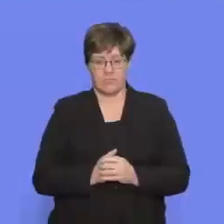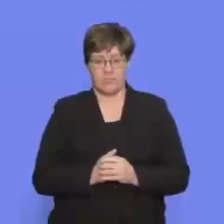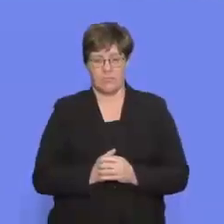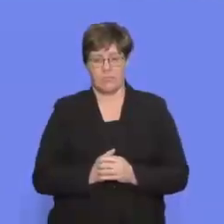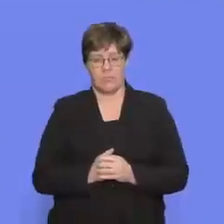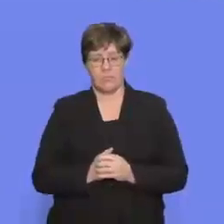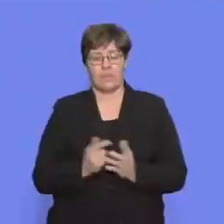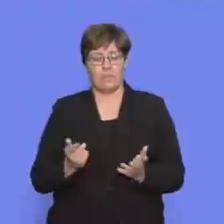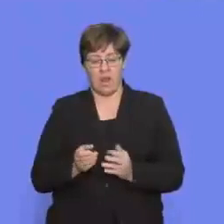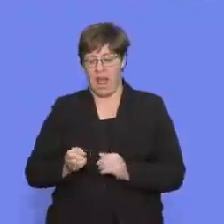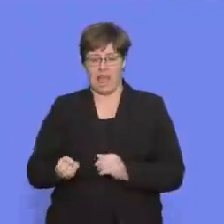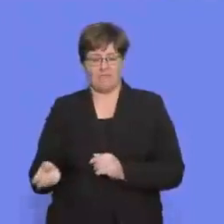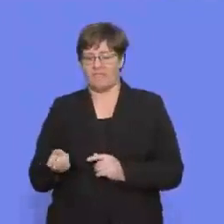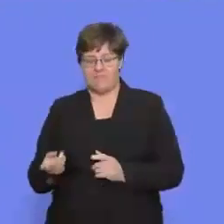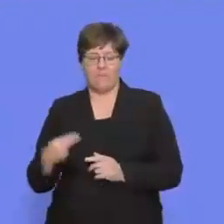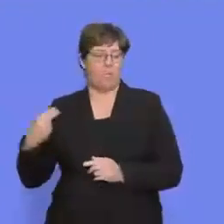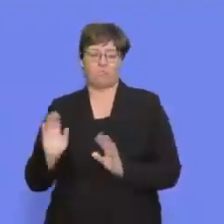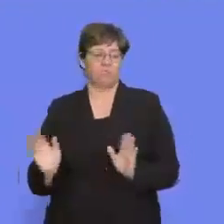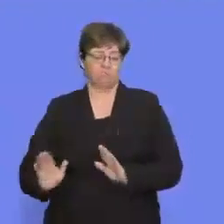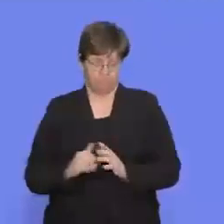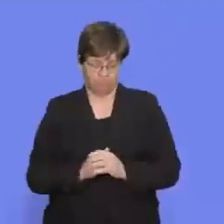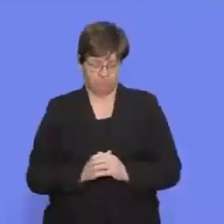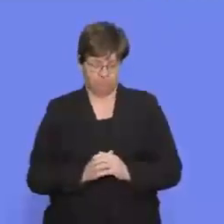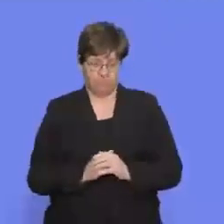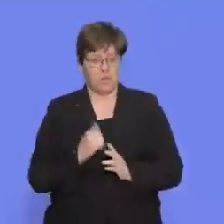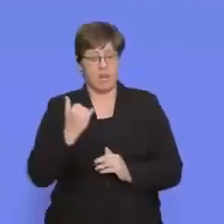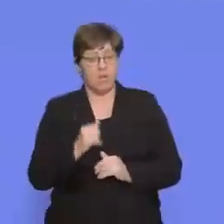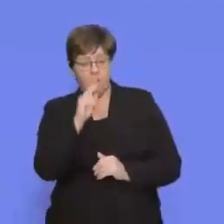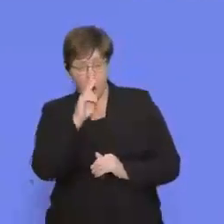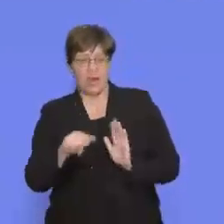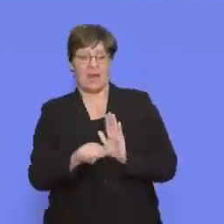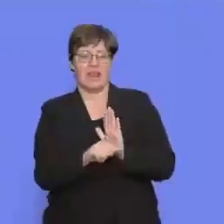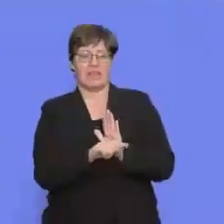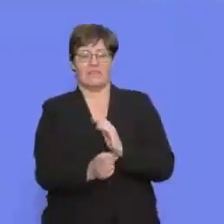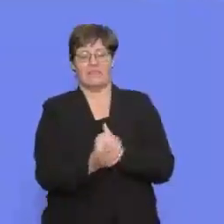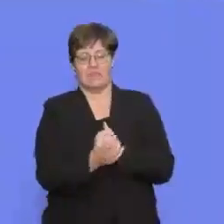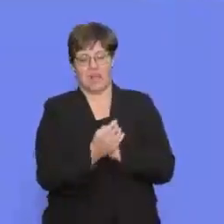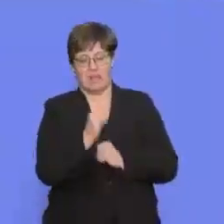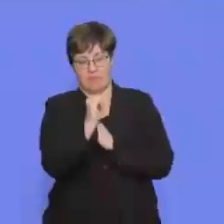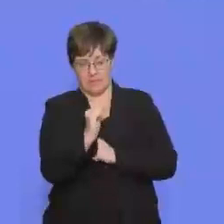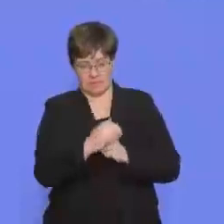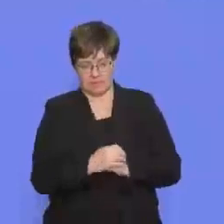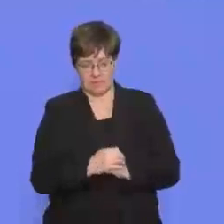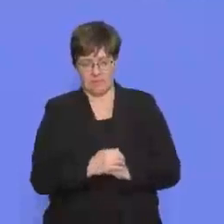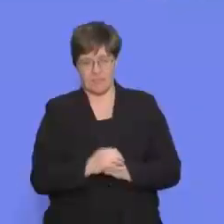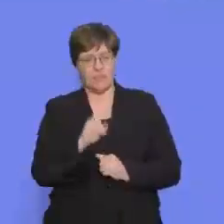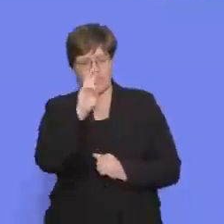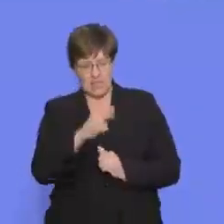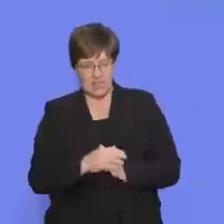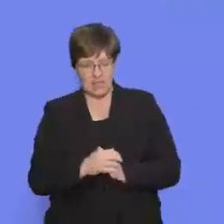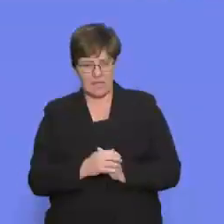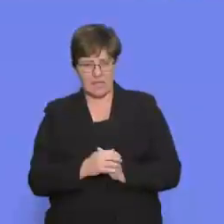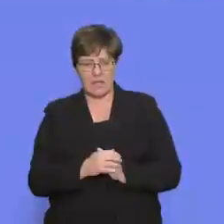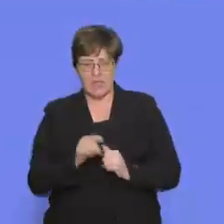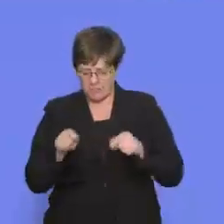secreted. It's when now we're looking at the negative feedback mechanism. You can see now it's an interaction between the